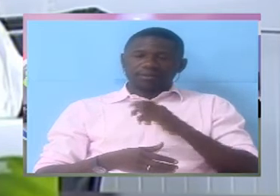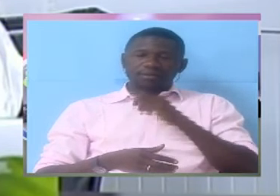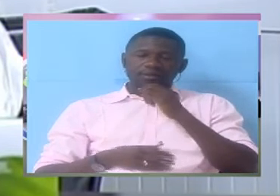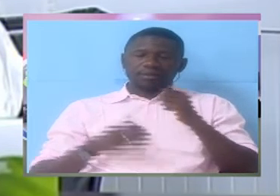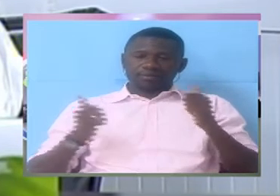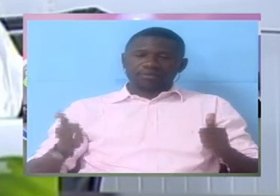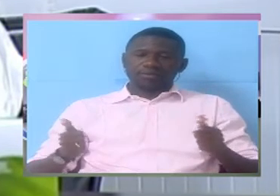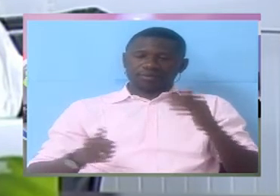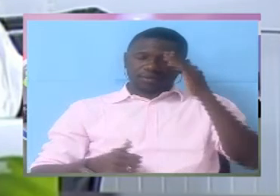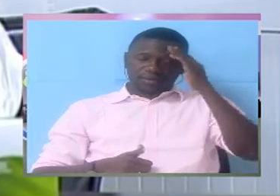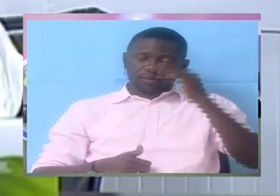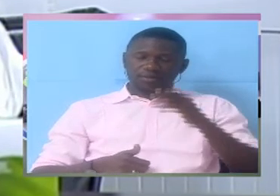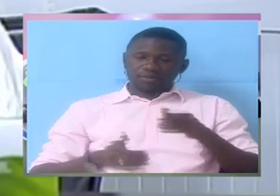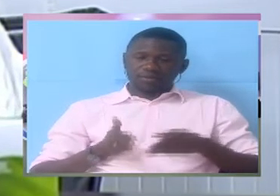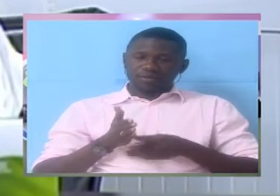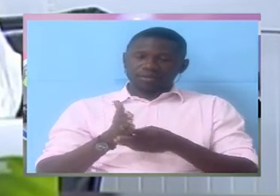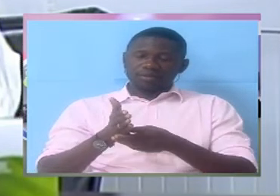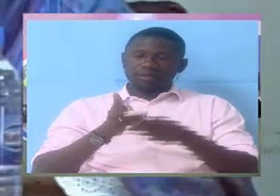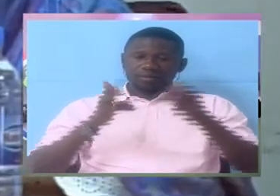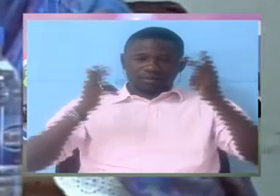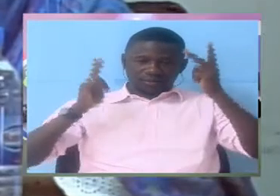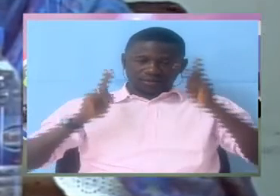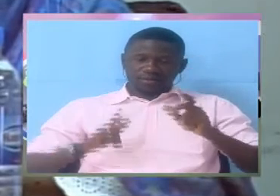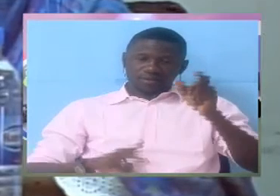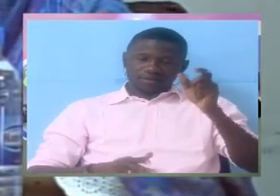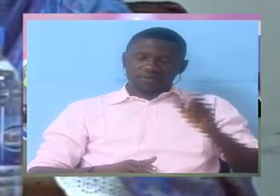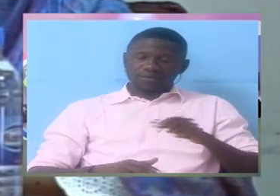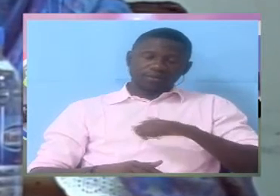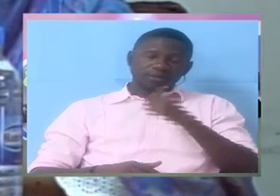Counsel. Thank you, Witness.